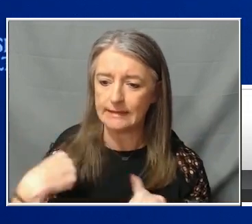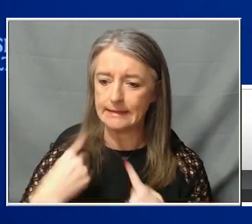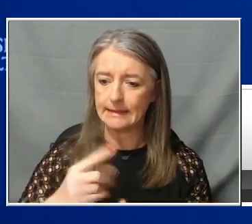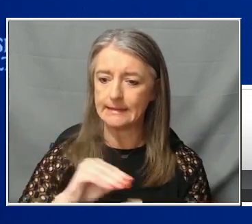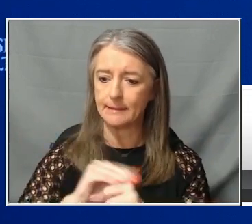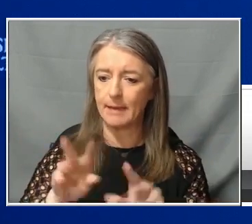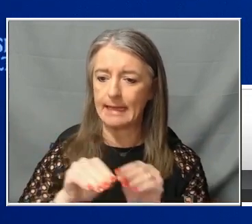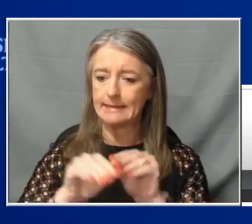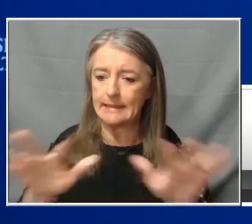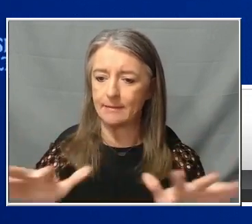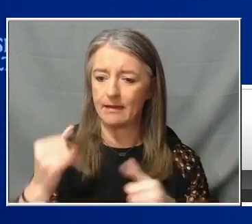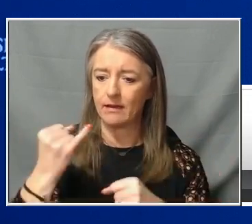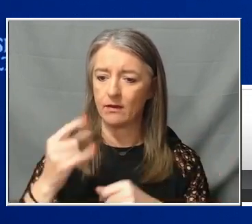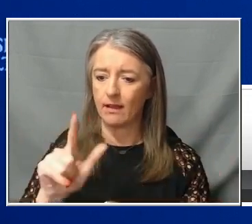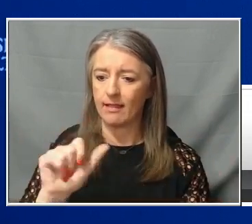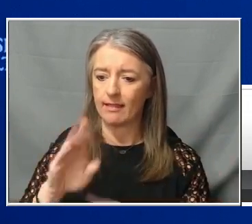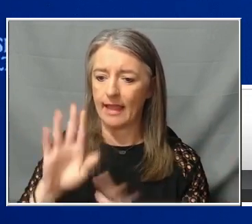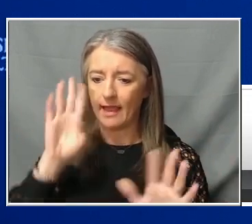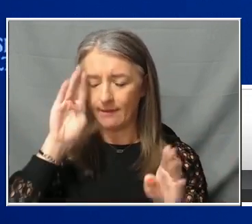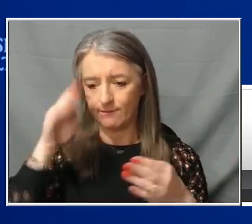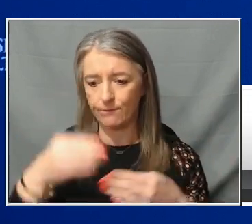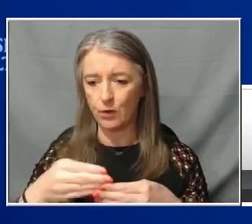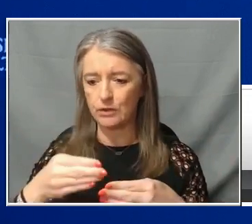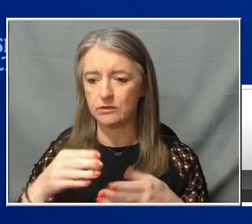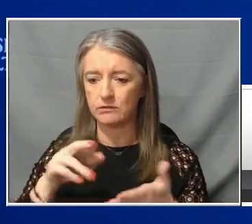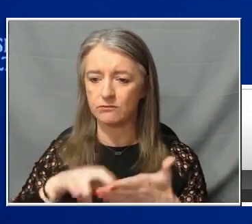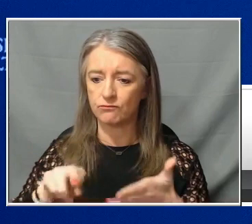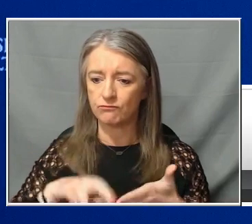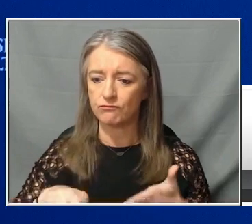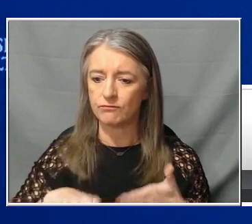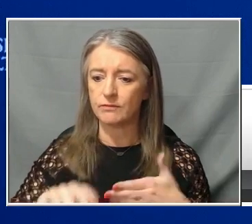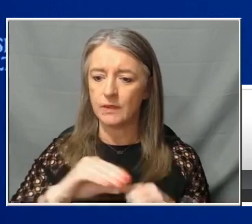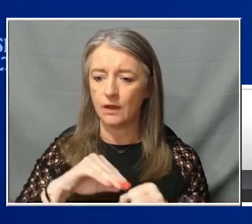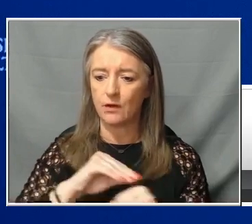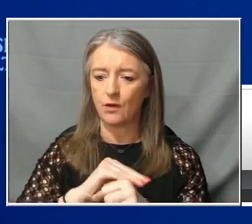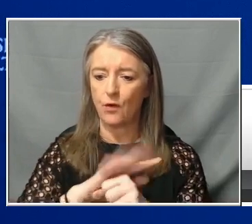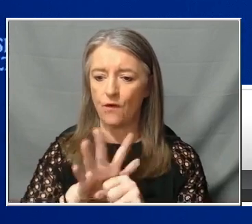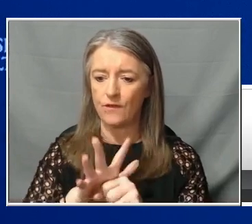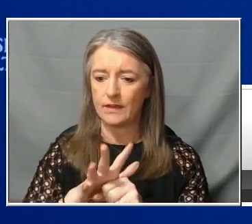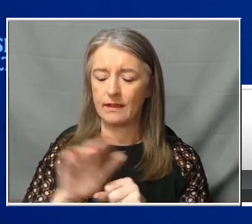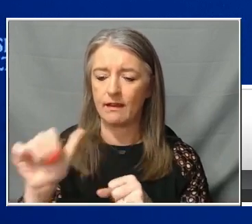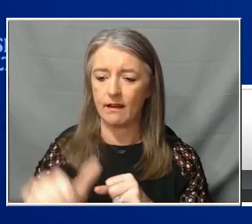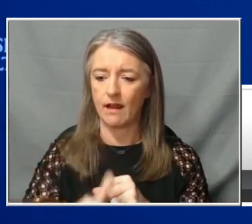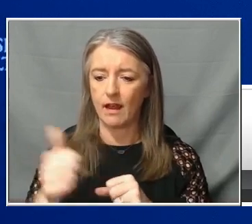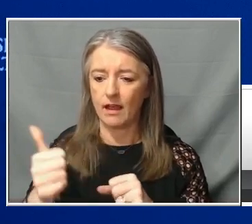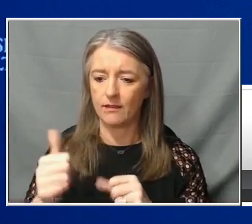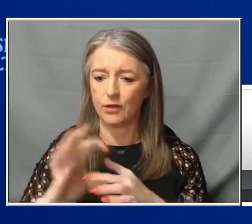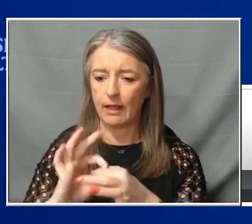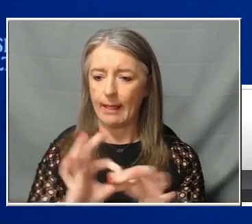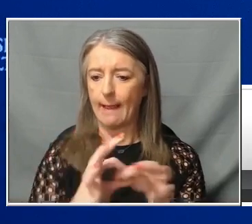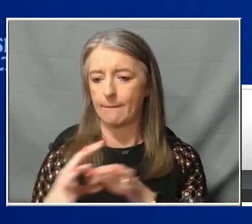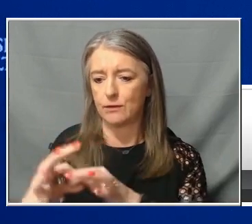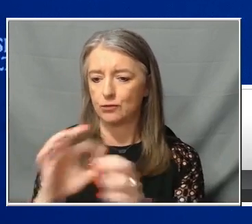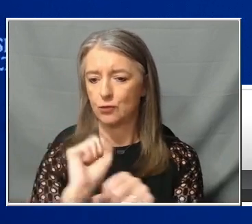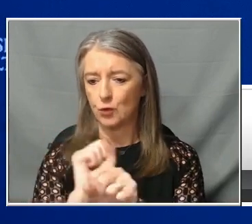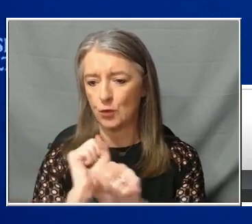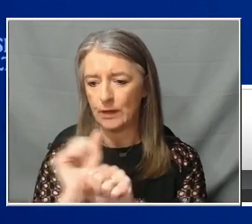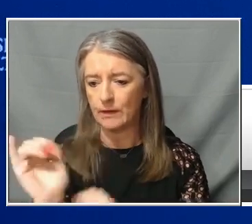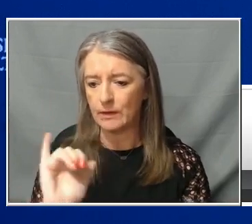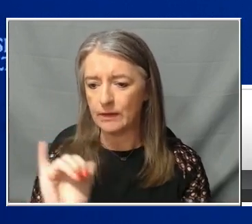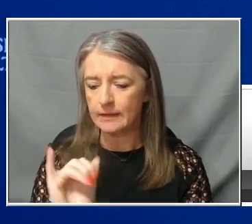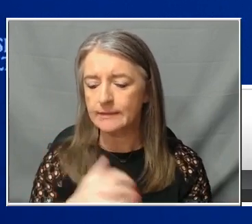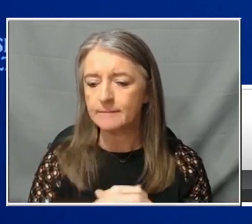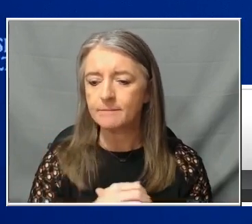one of his lab focuses has been on COVID, and there are other collaborators that he worked with as well on this. This